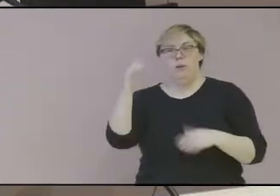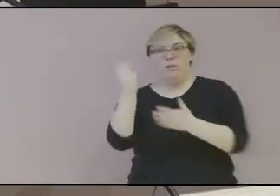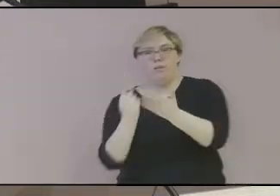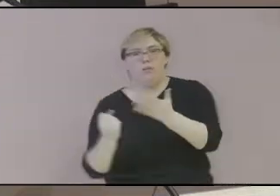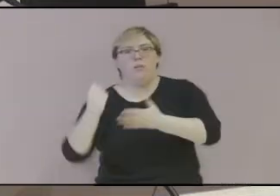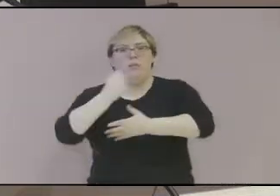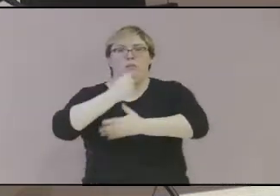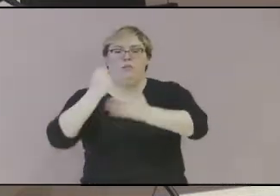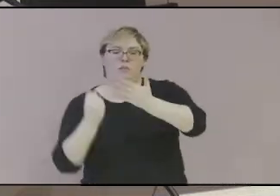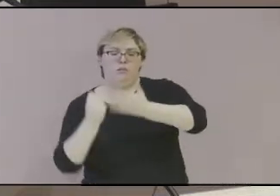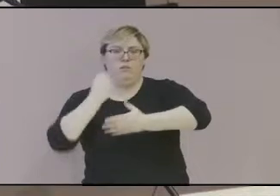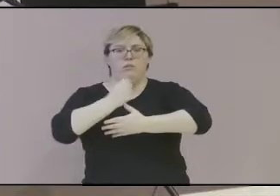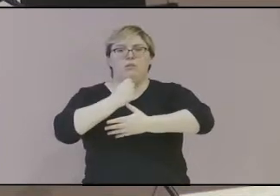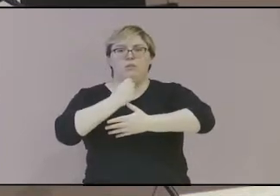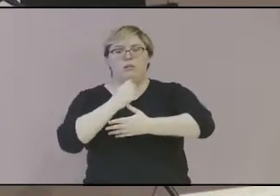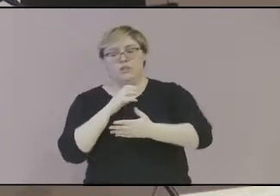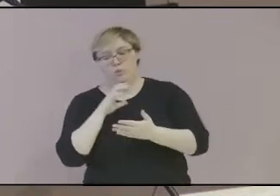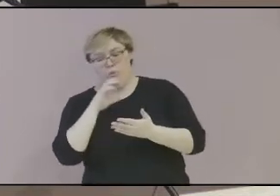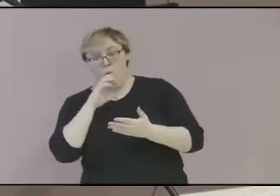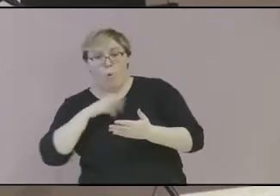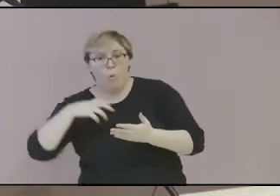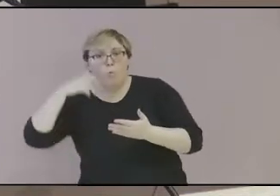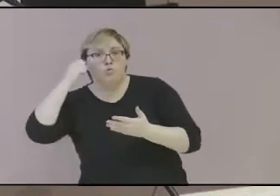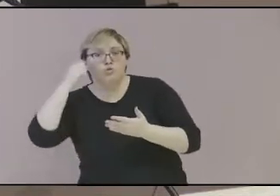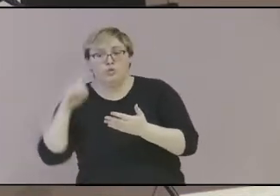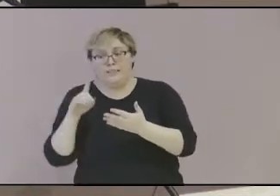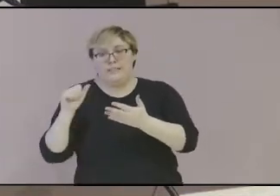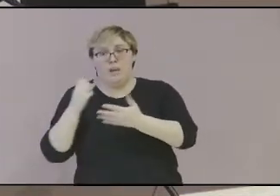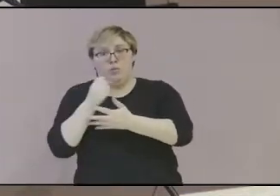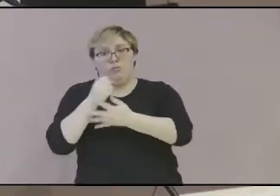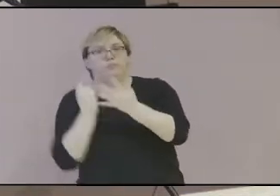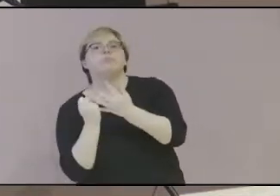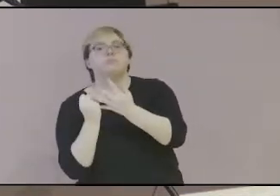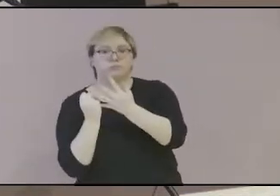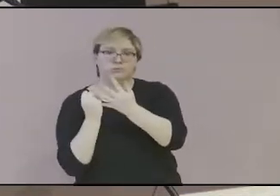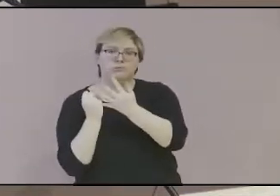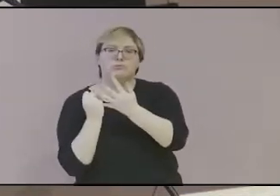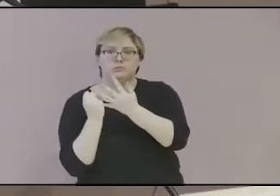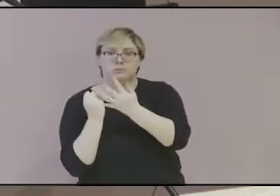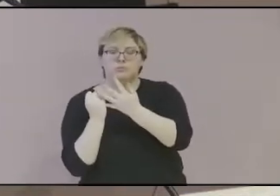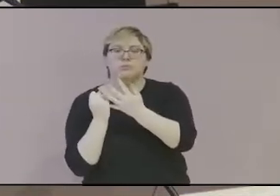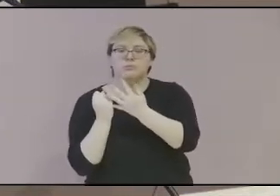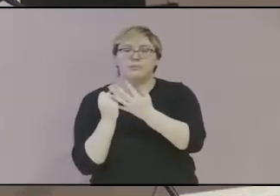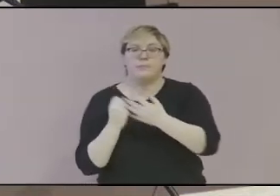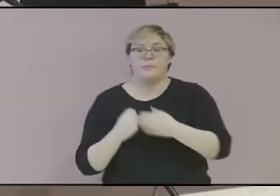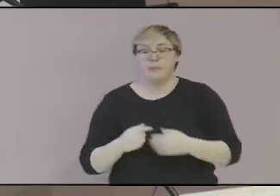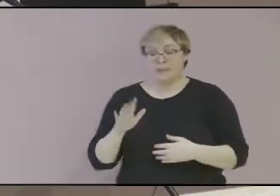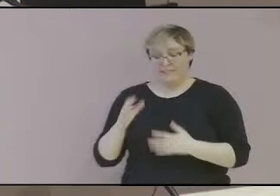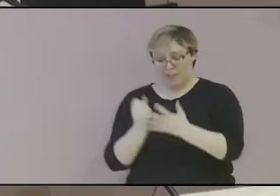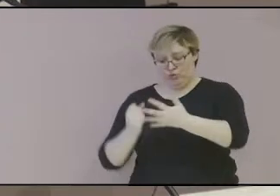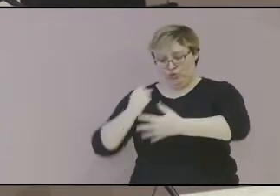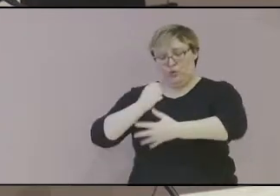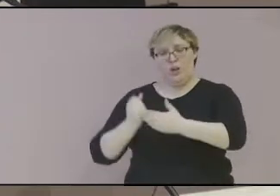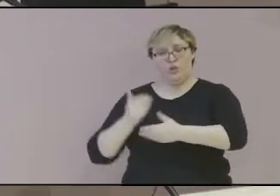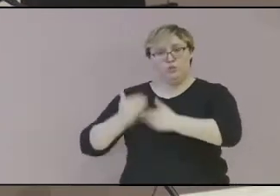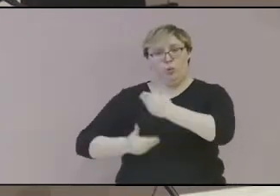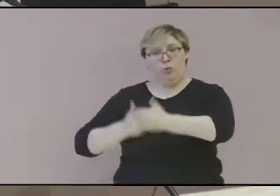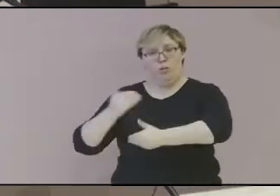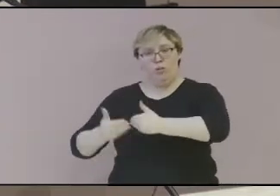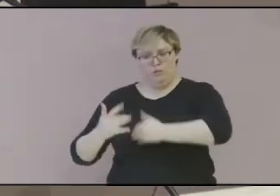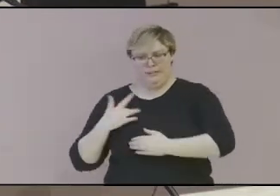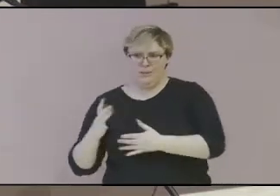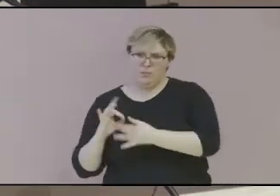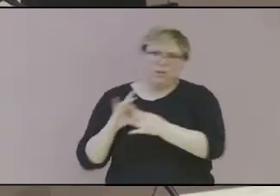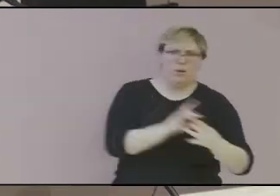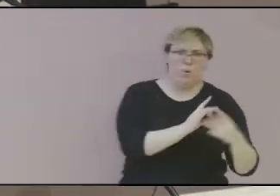disability. Part of a triage process typically associated with wartime medicine, these protocols